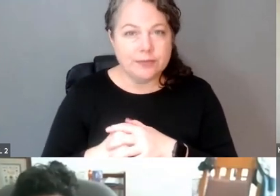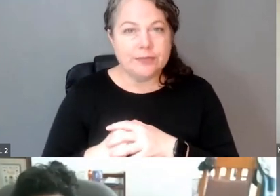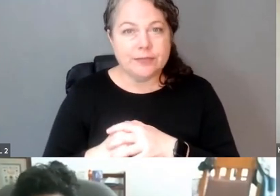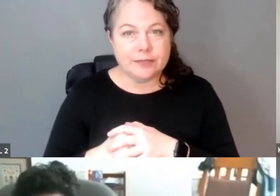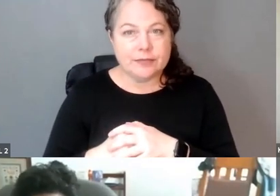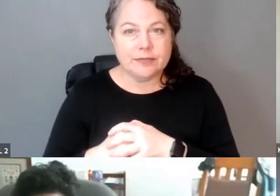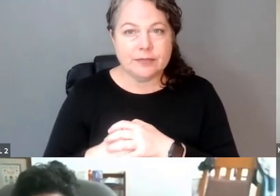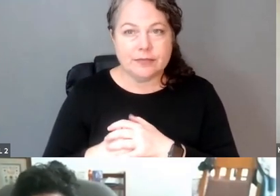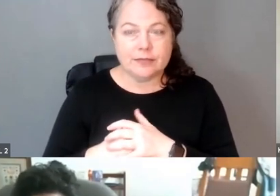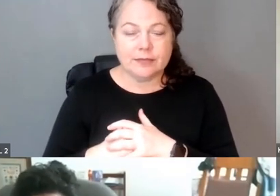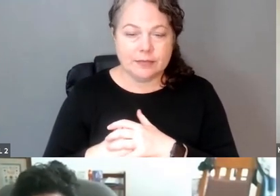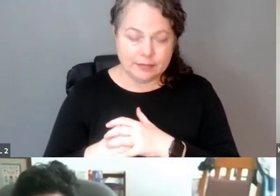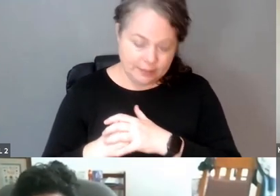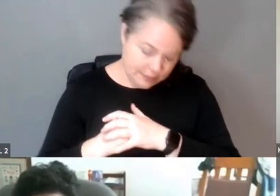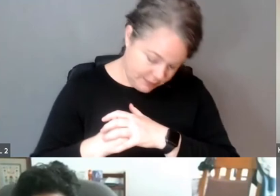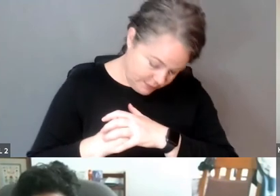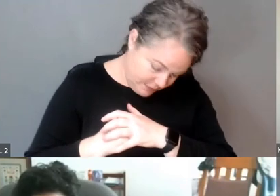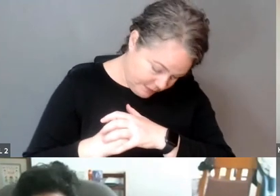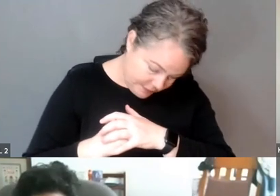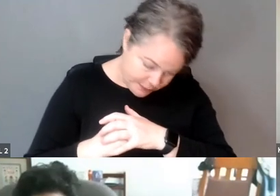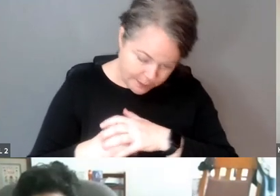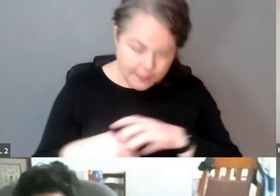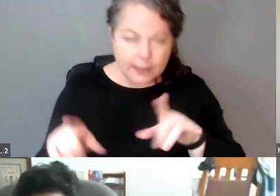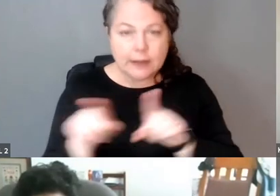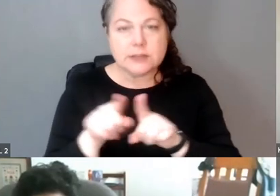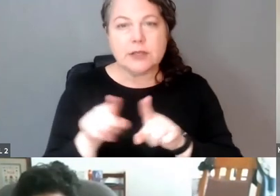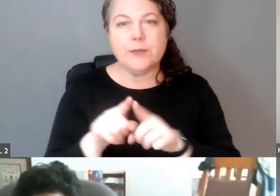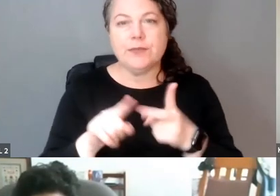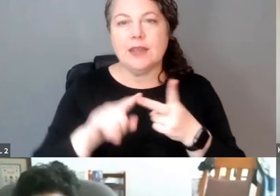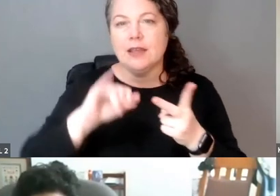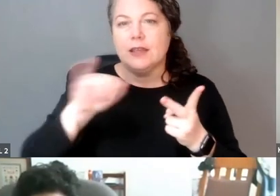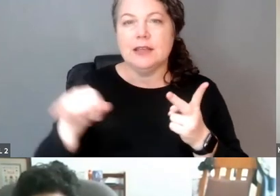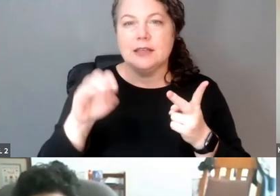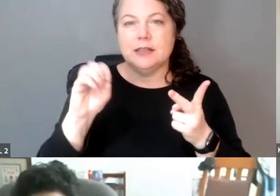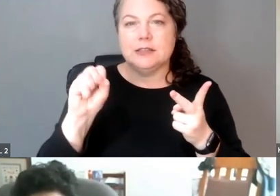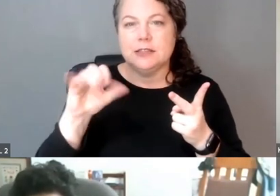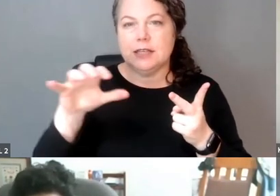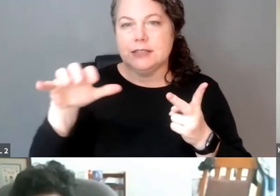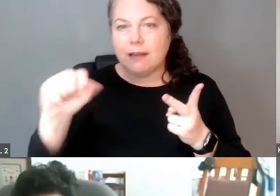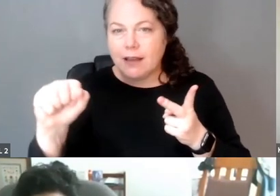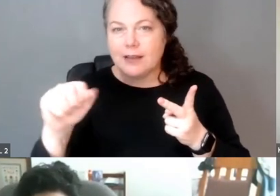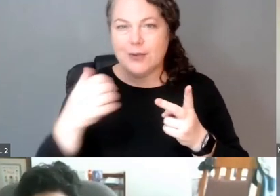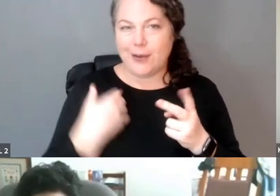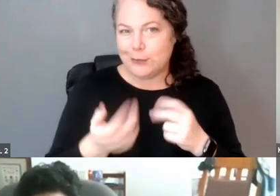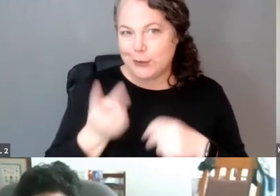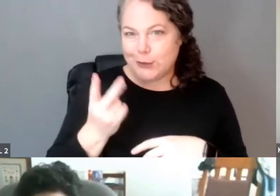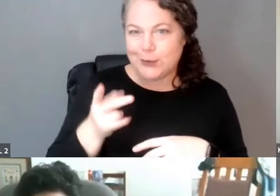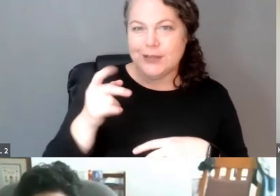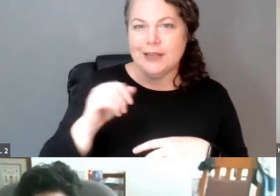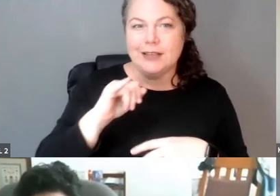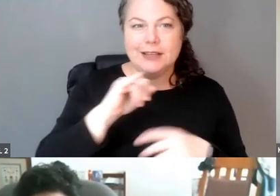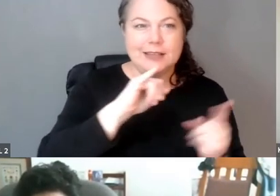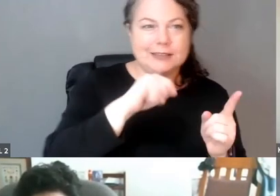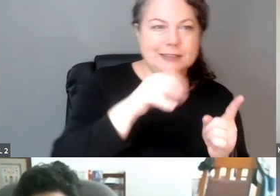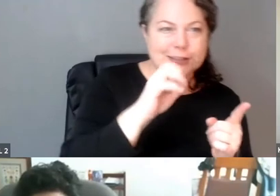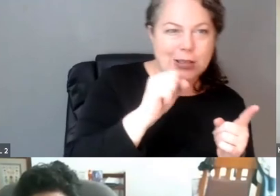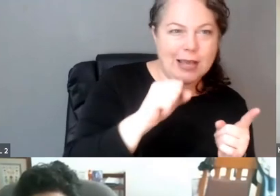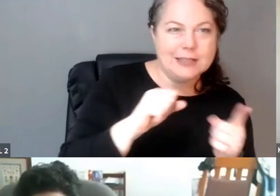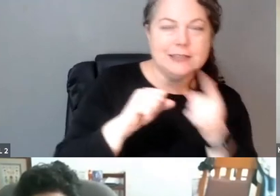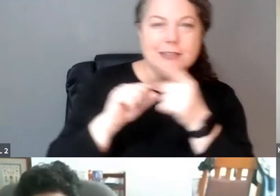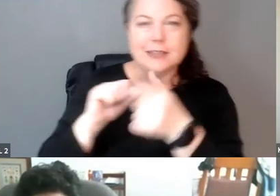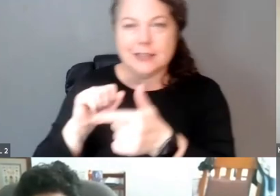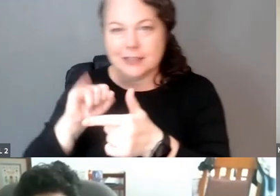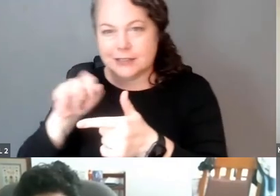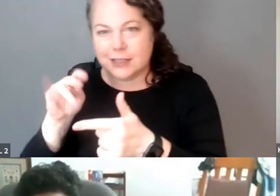Okay. And we have Jessica. have two Jessicas. we're just Chaikin is agreed to be Jess for today. And Jessica